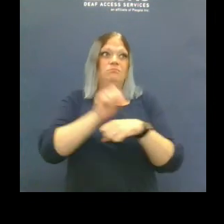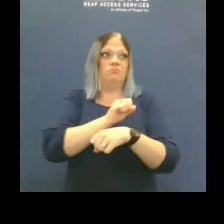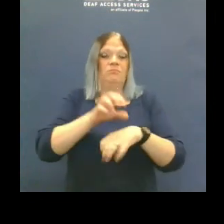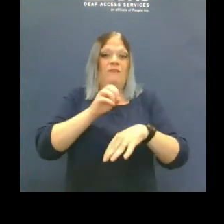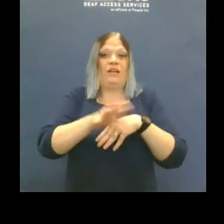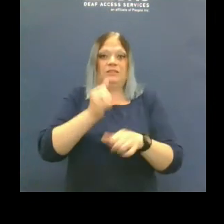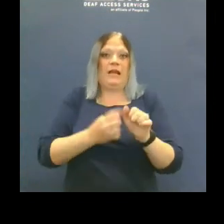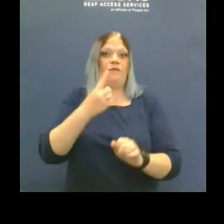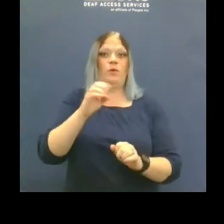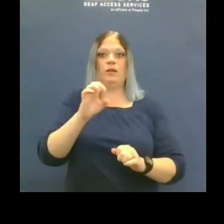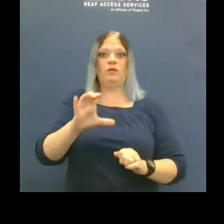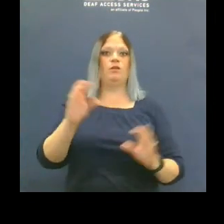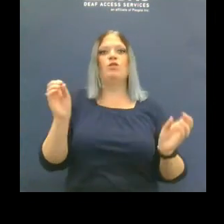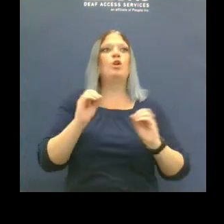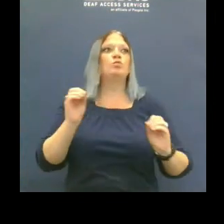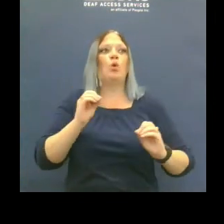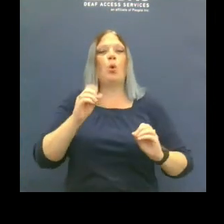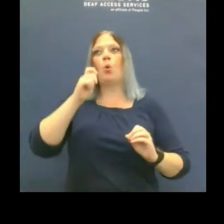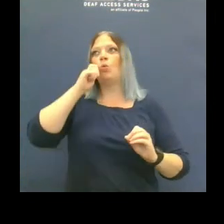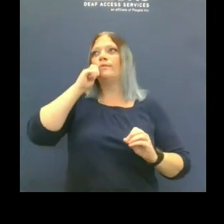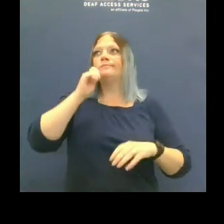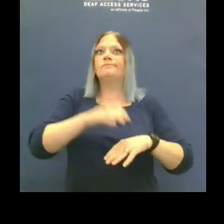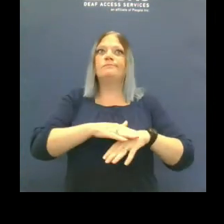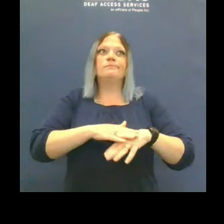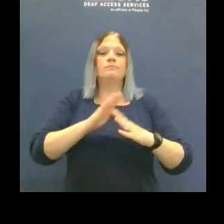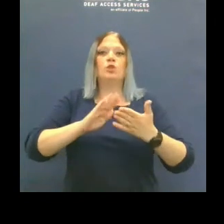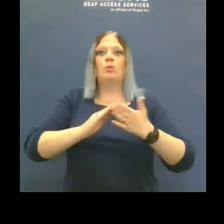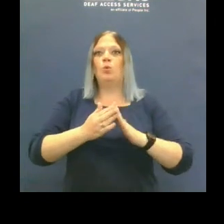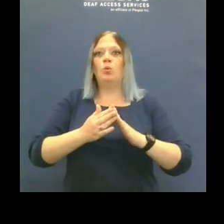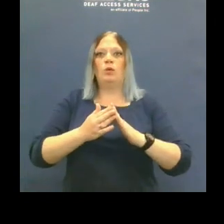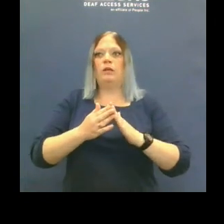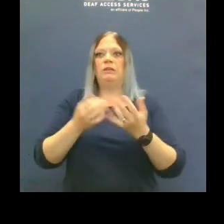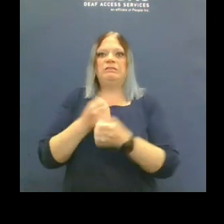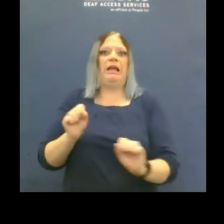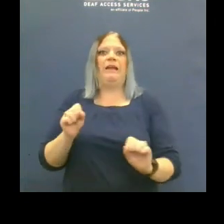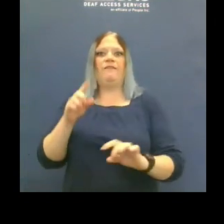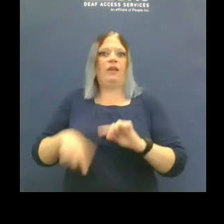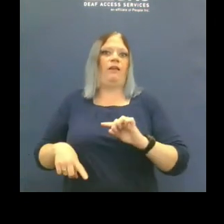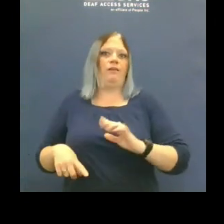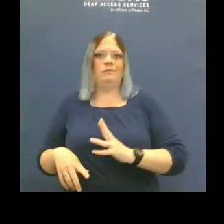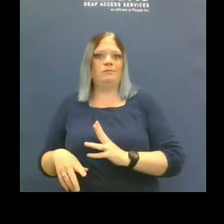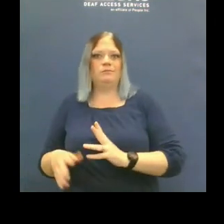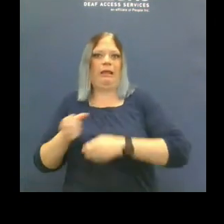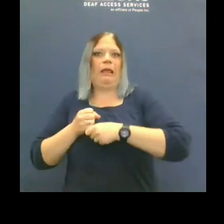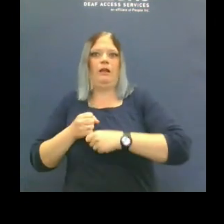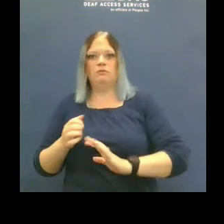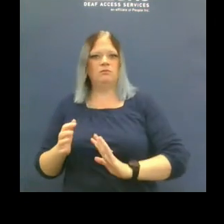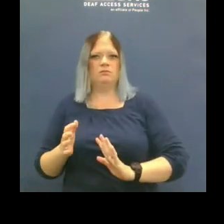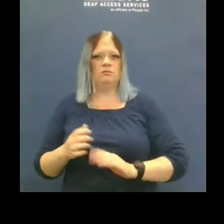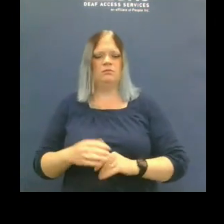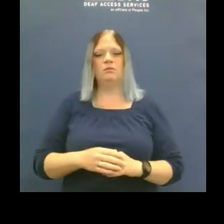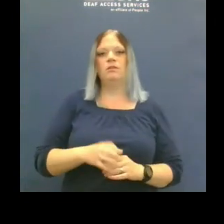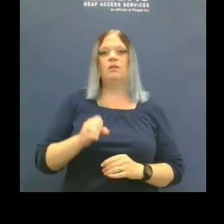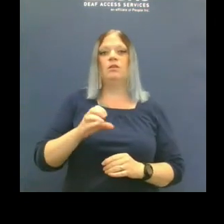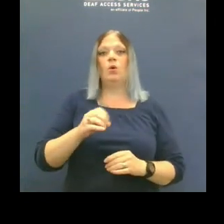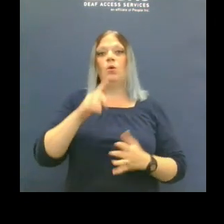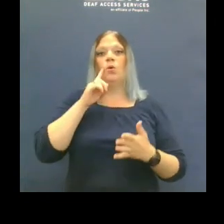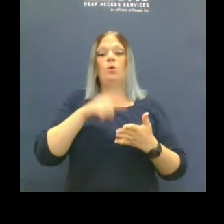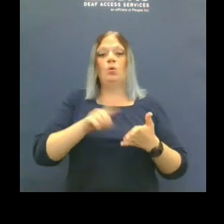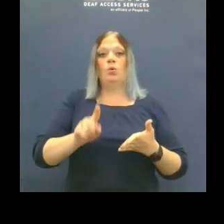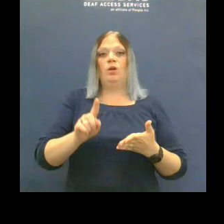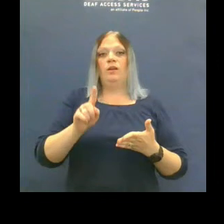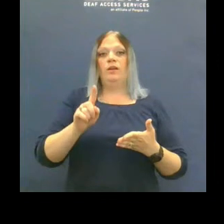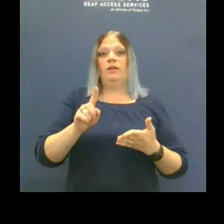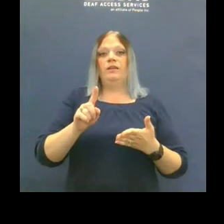Erie County. There is no race, ethnicity, there is no community that is safe. And then looking at the ethnicity data,